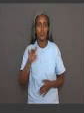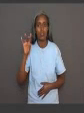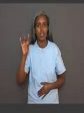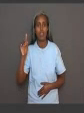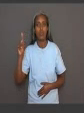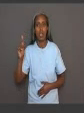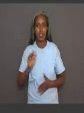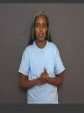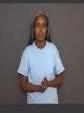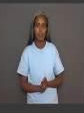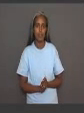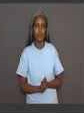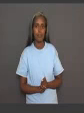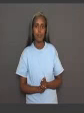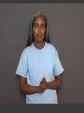7.81.